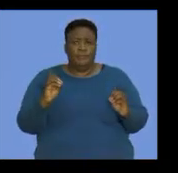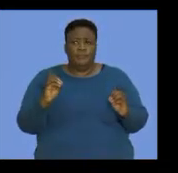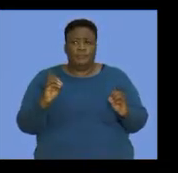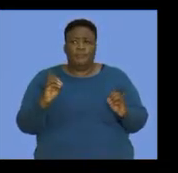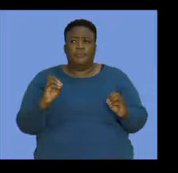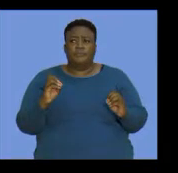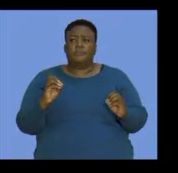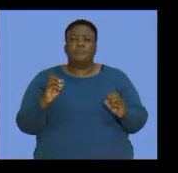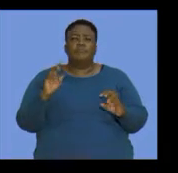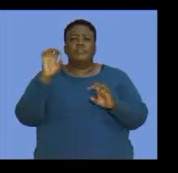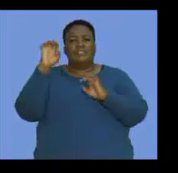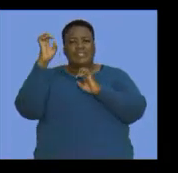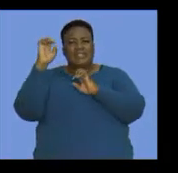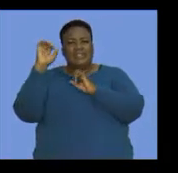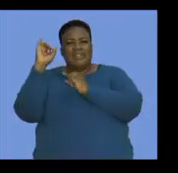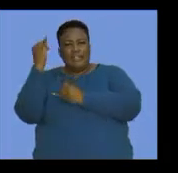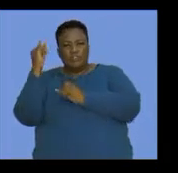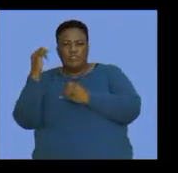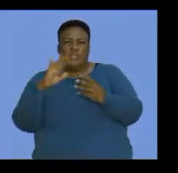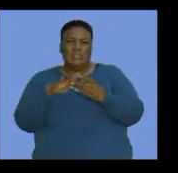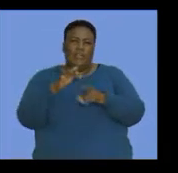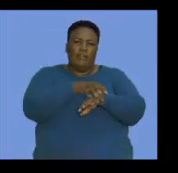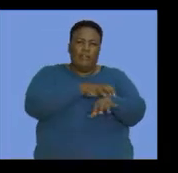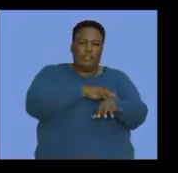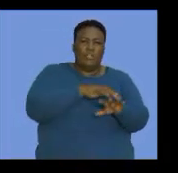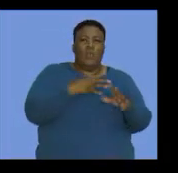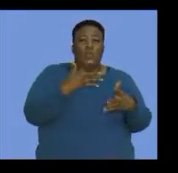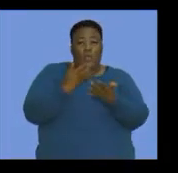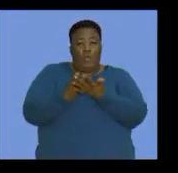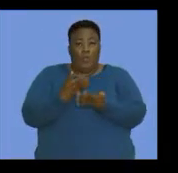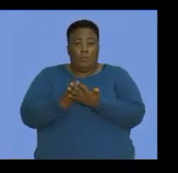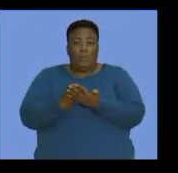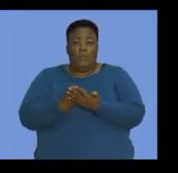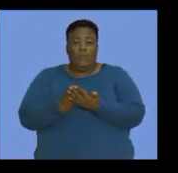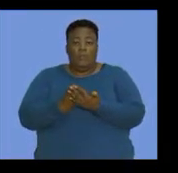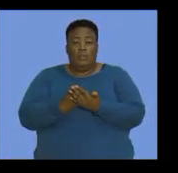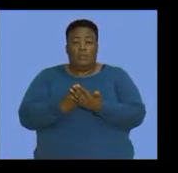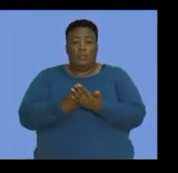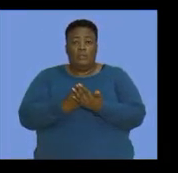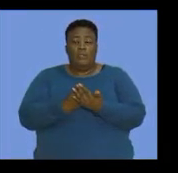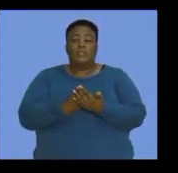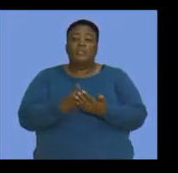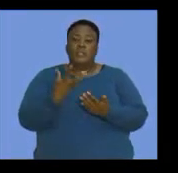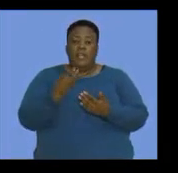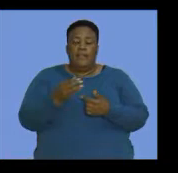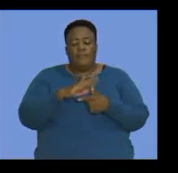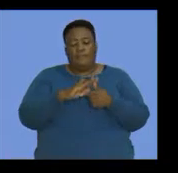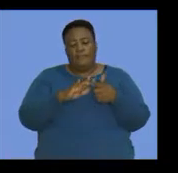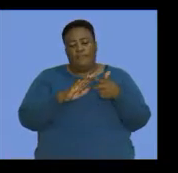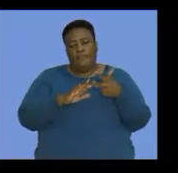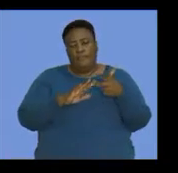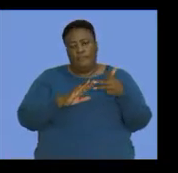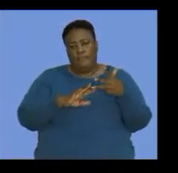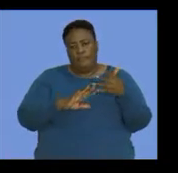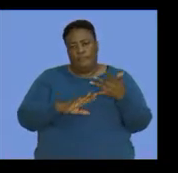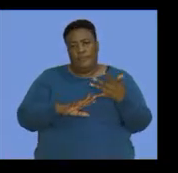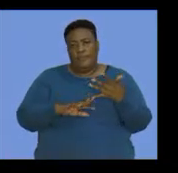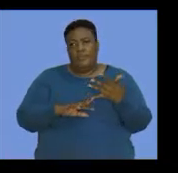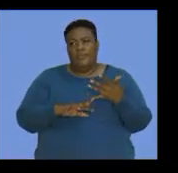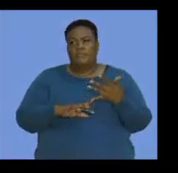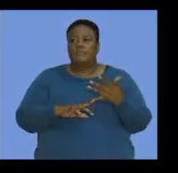commercially, industrially, agriculturally, or economically have any of the following